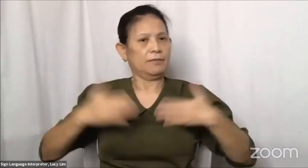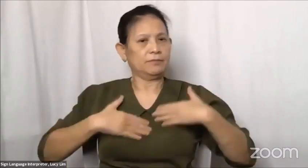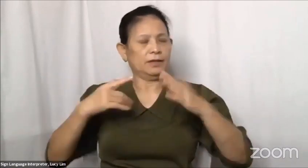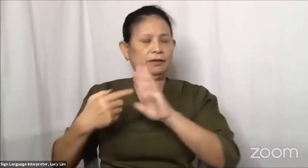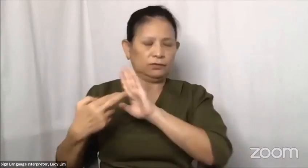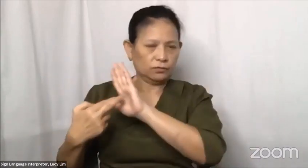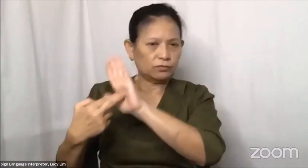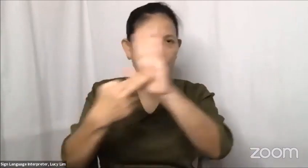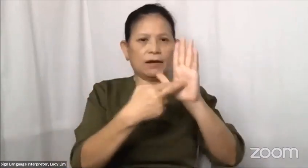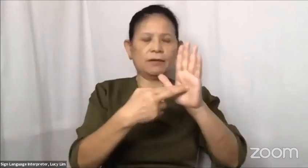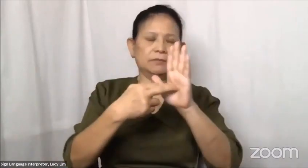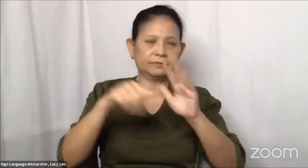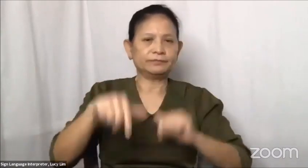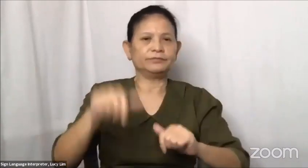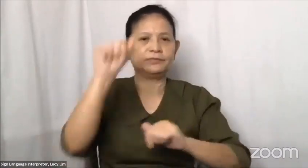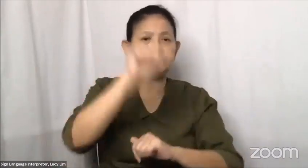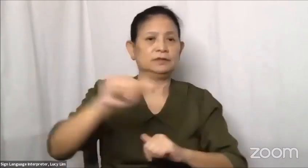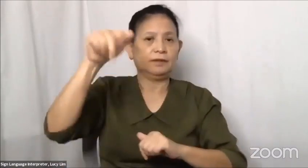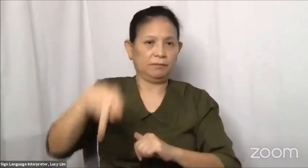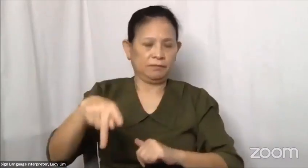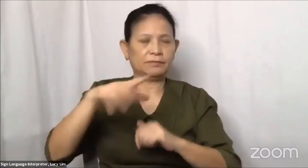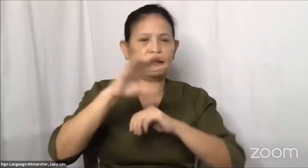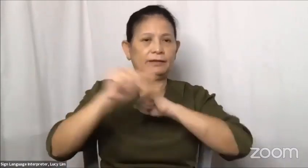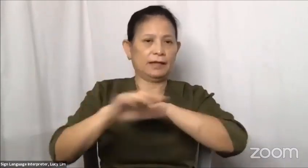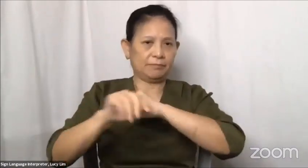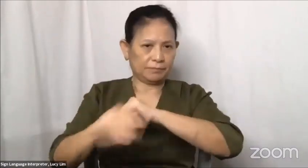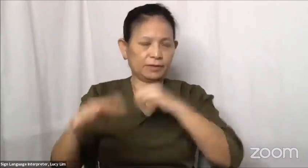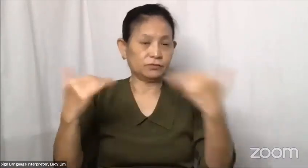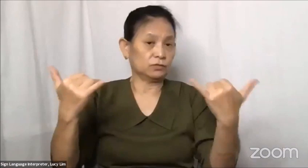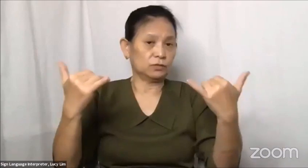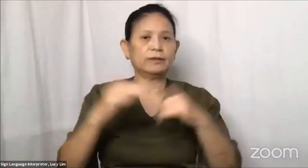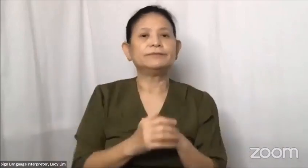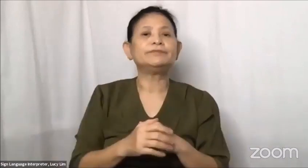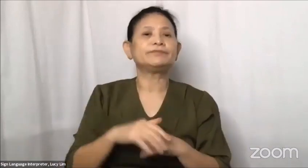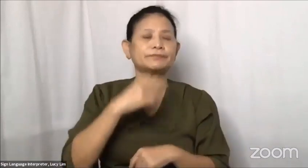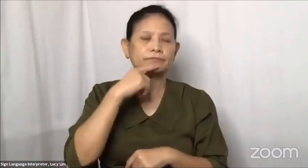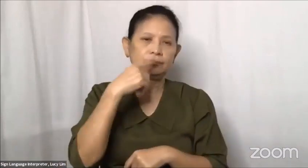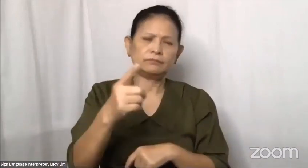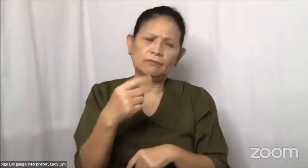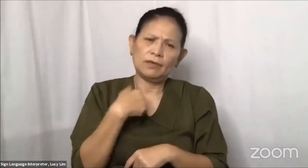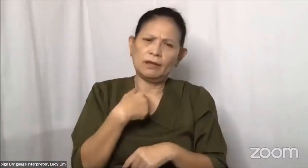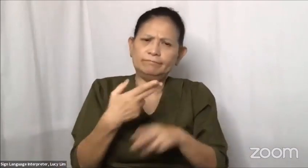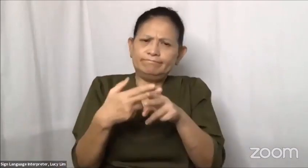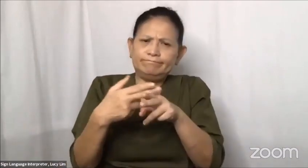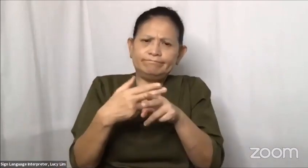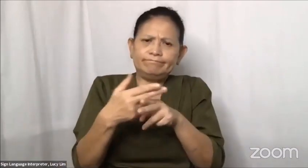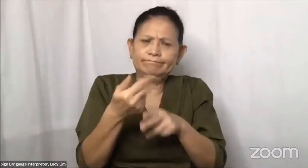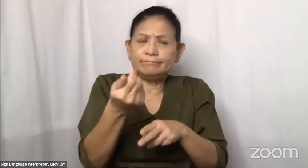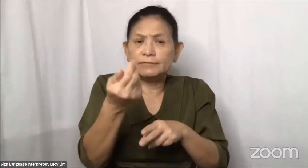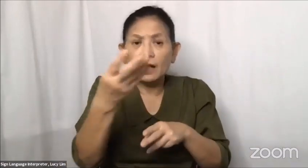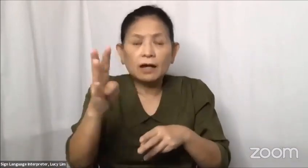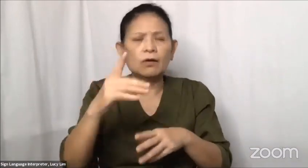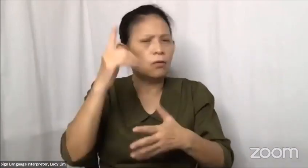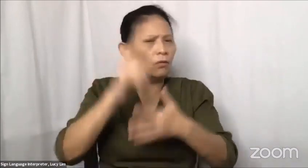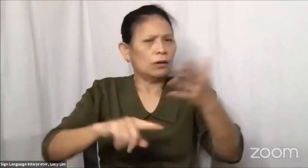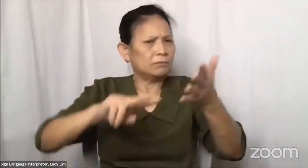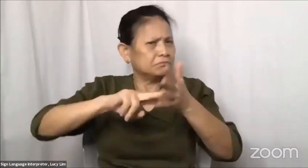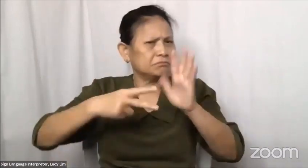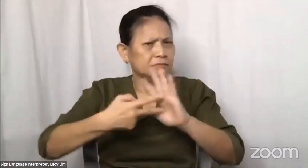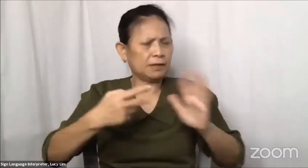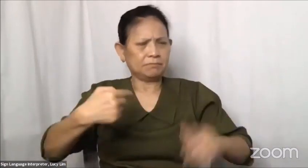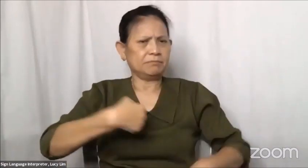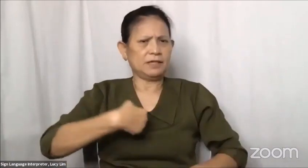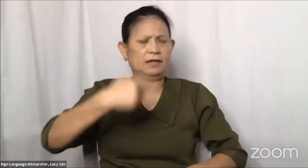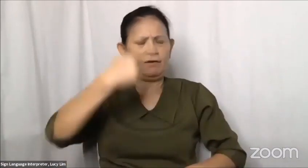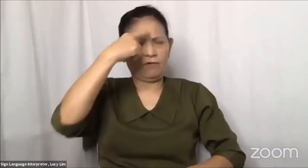M4M campaign today. So I would like to say a bit about what is Me for Myself, as we are